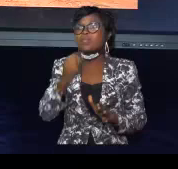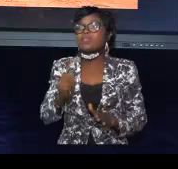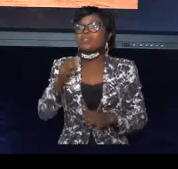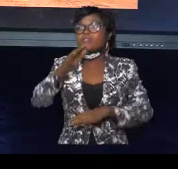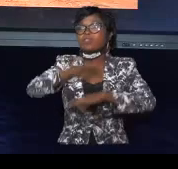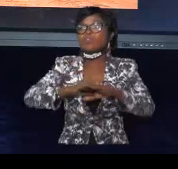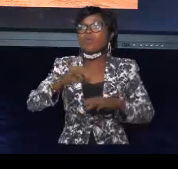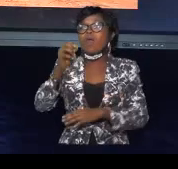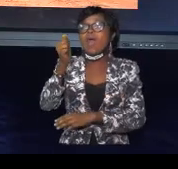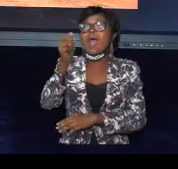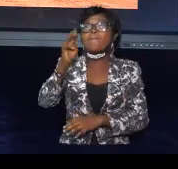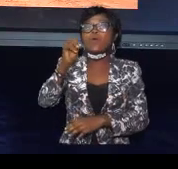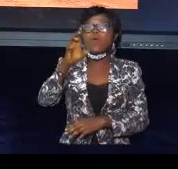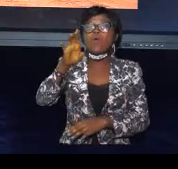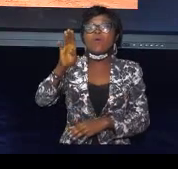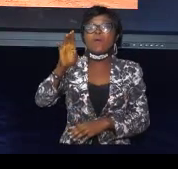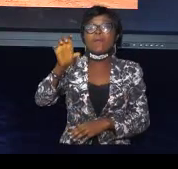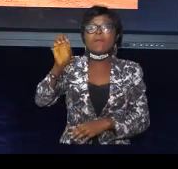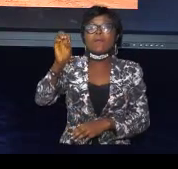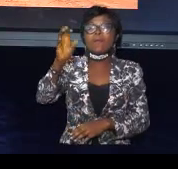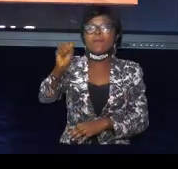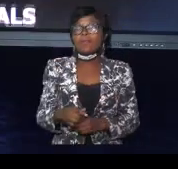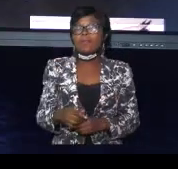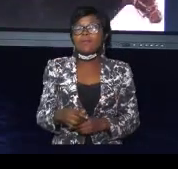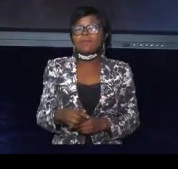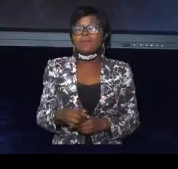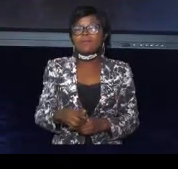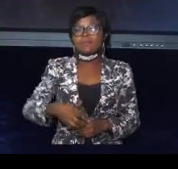is called ambles. It ambles.